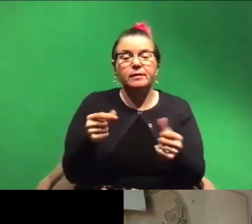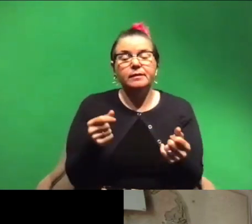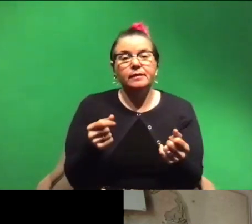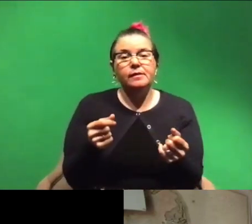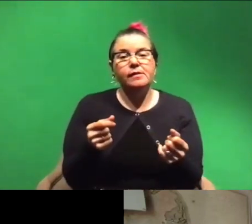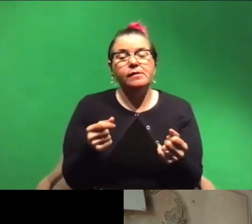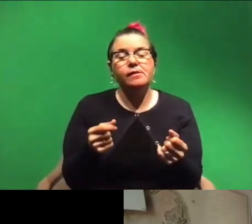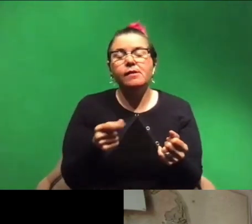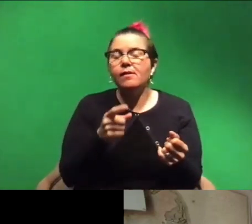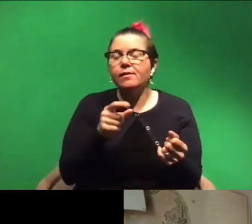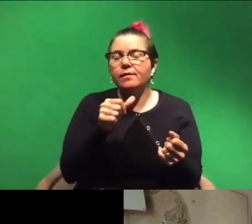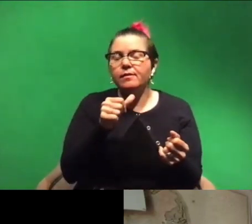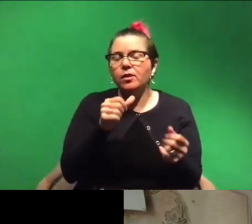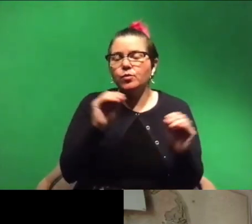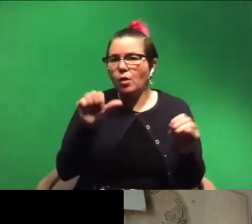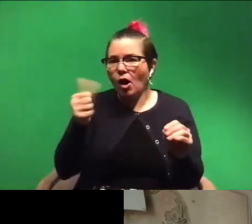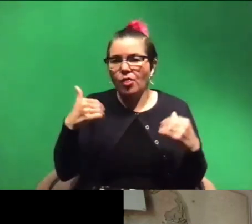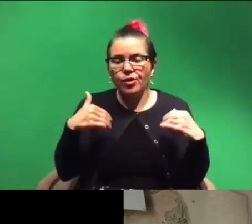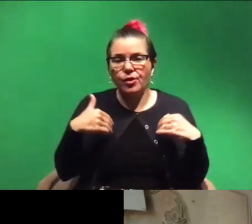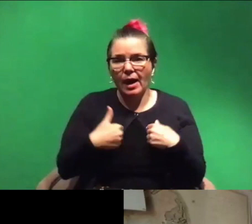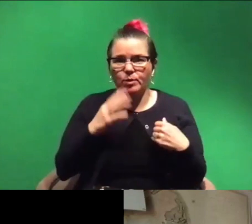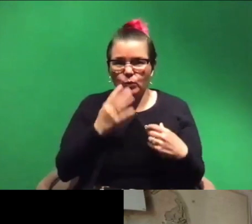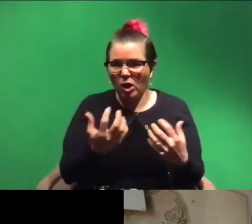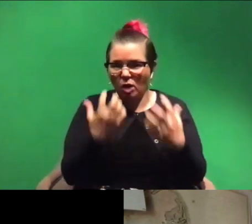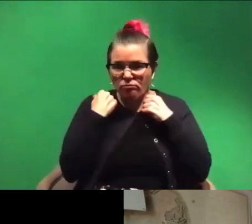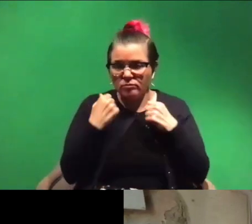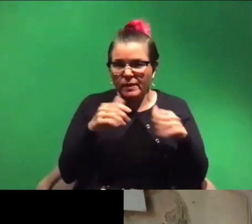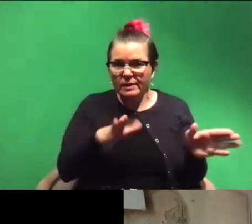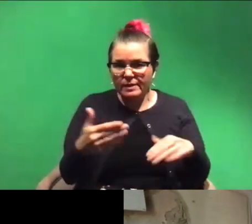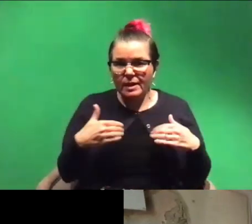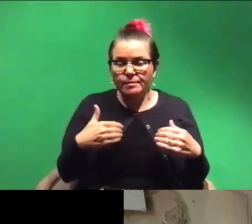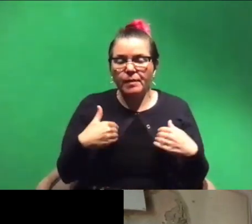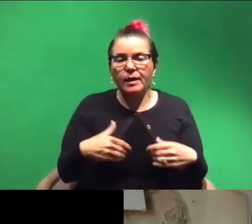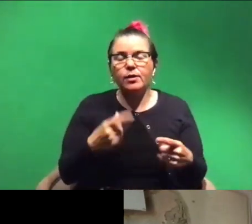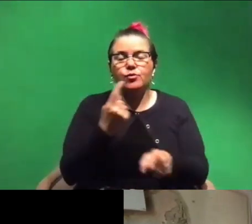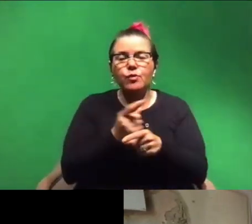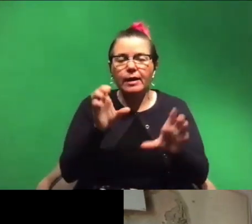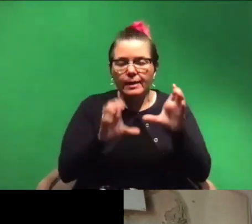other animals that might eat that dead body, for example, if you've got the right chemistry again,